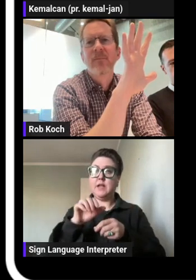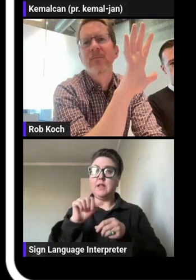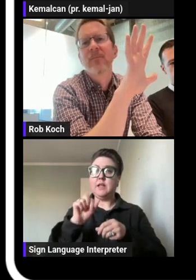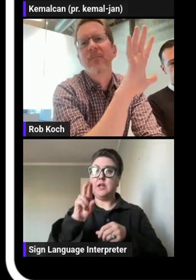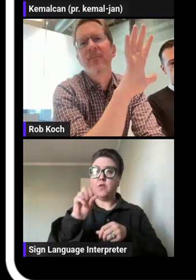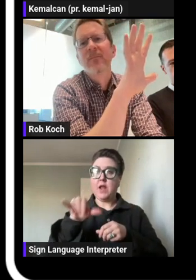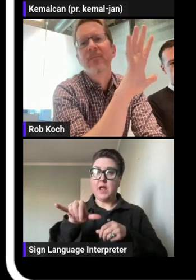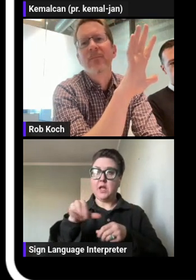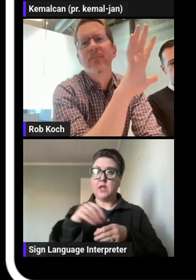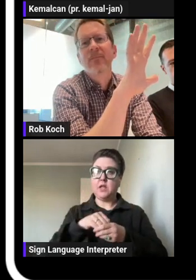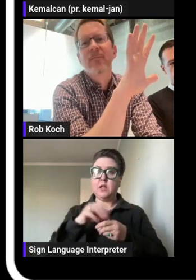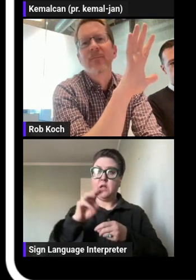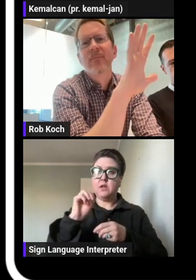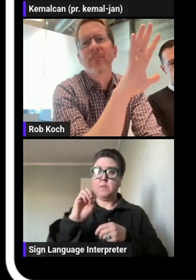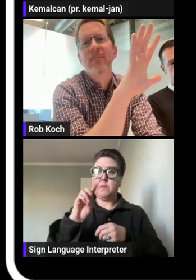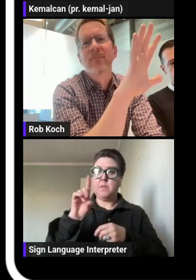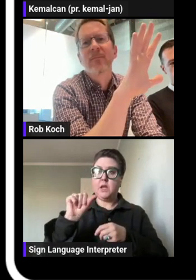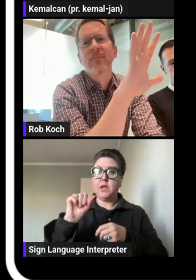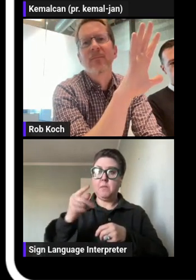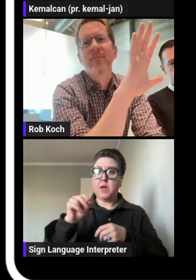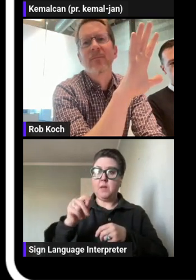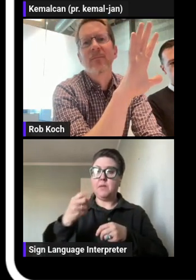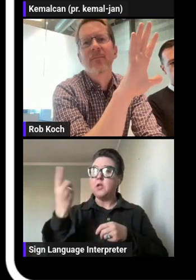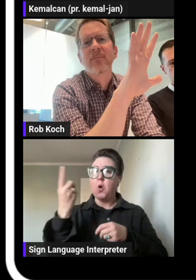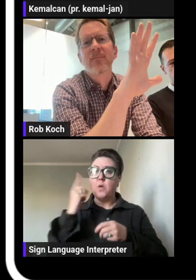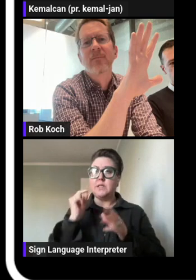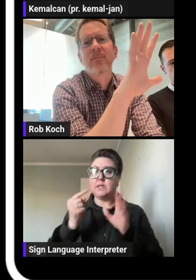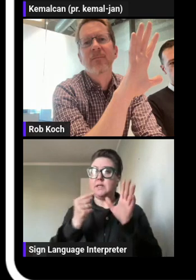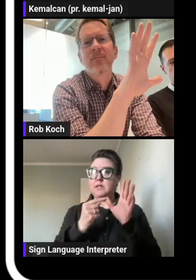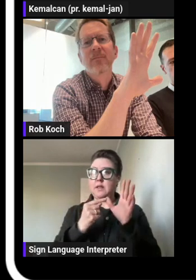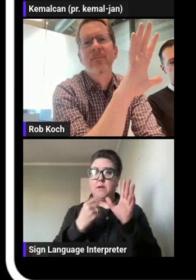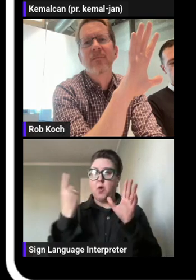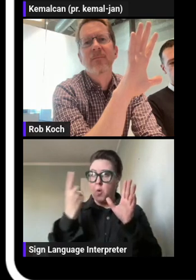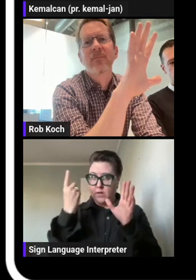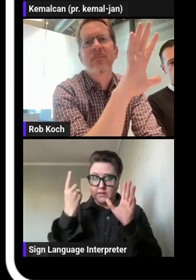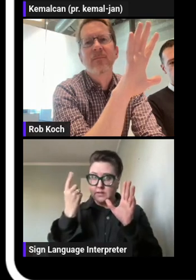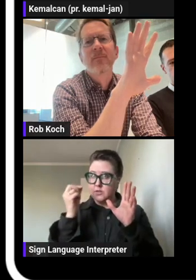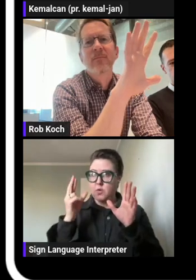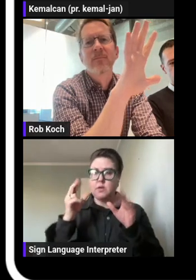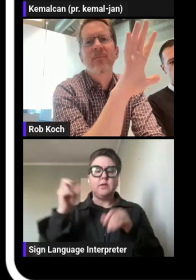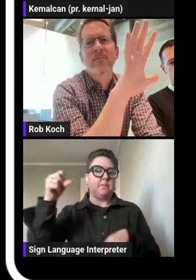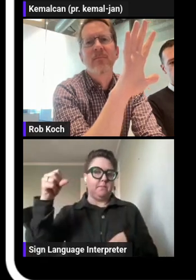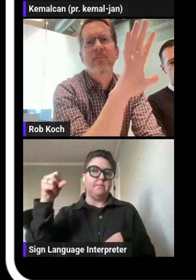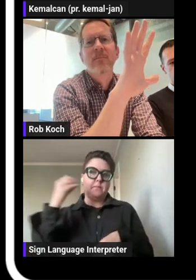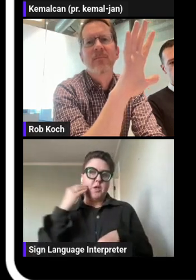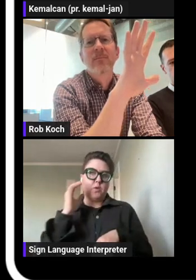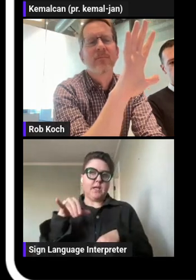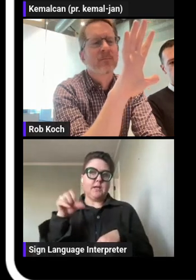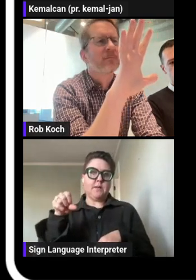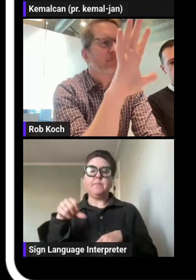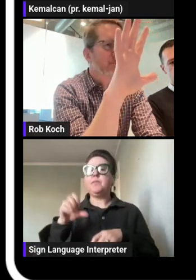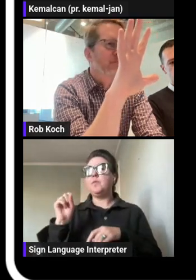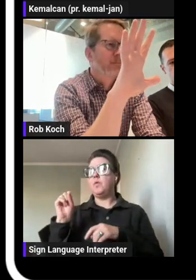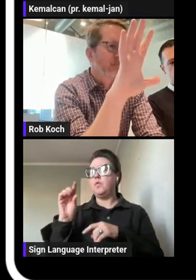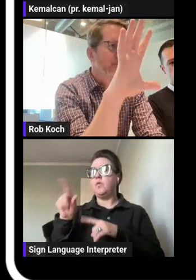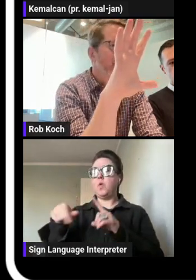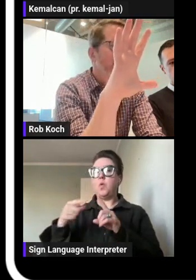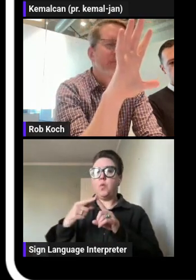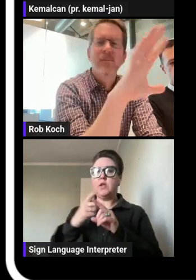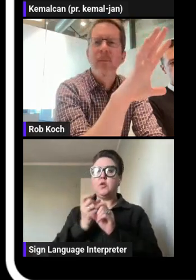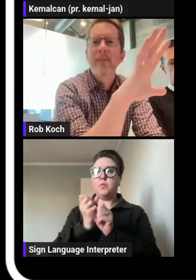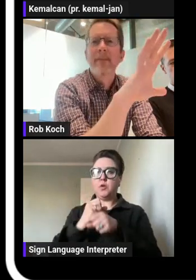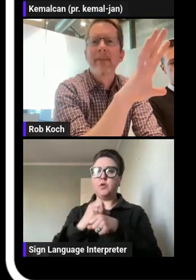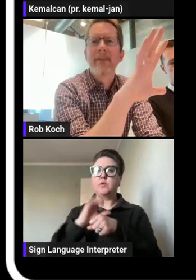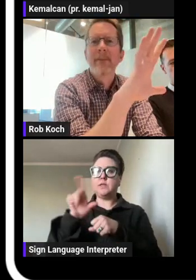MediaPipe, and this is always this variable, like it knows, like this is the thumb? Yes. So when you produce that